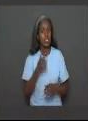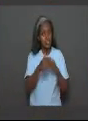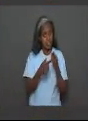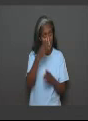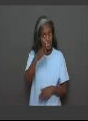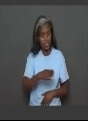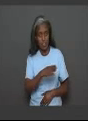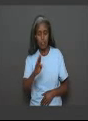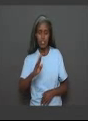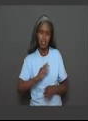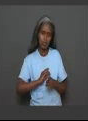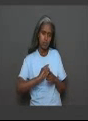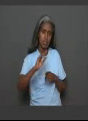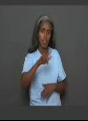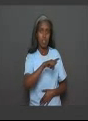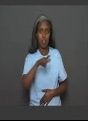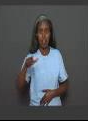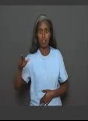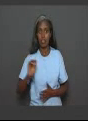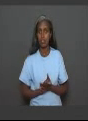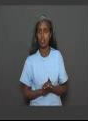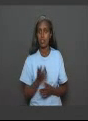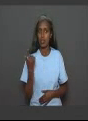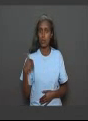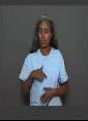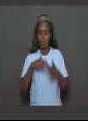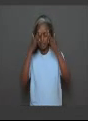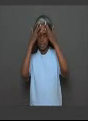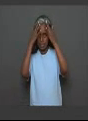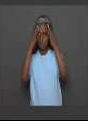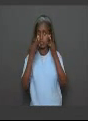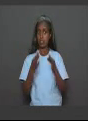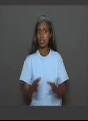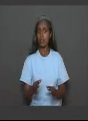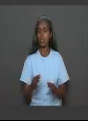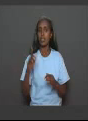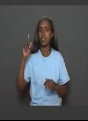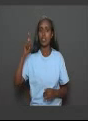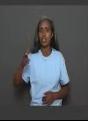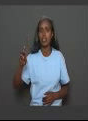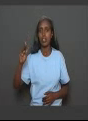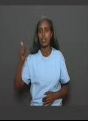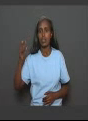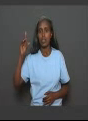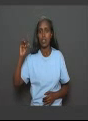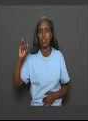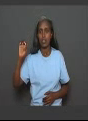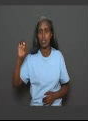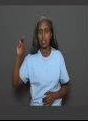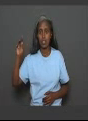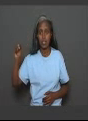Since the graph is a straight line, we can determine its gradient